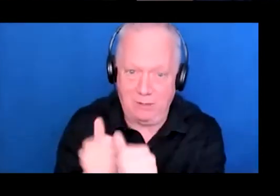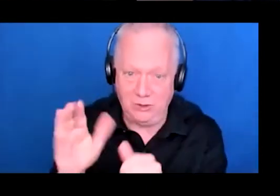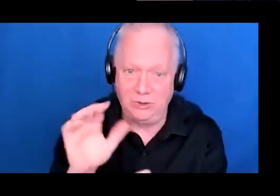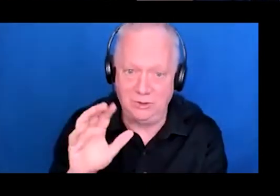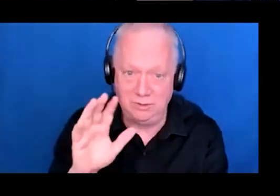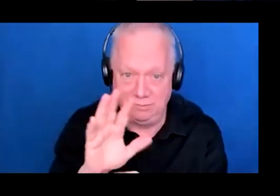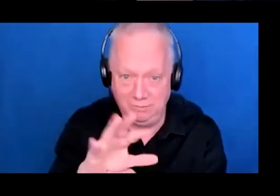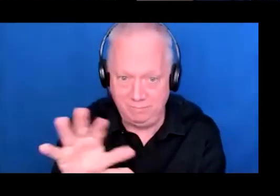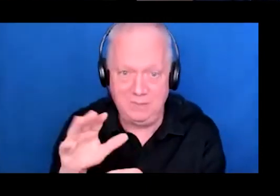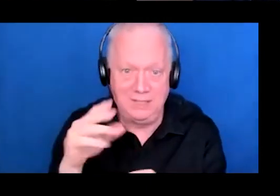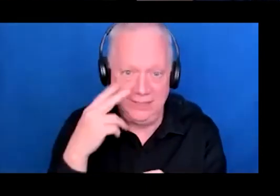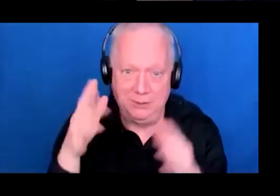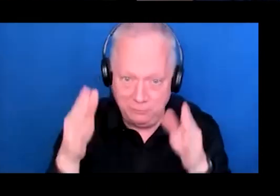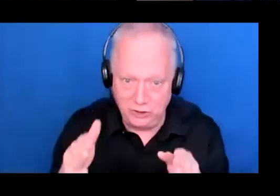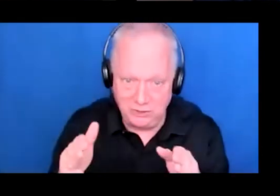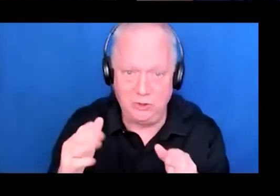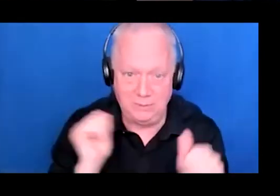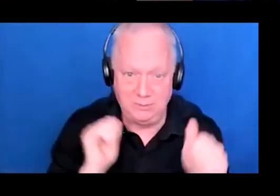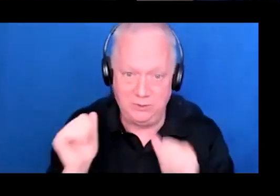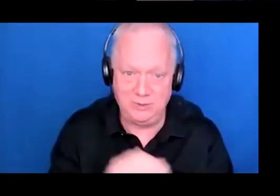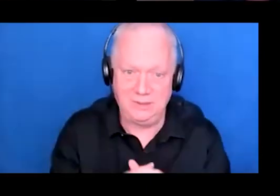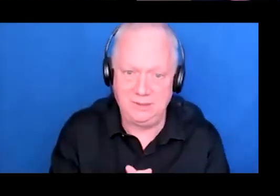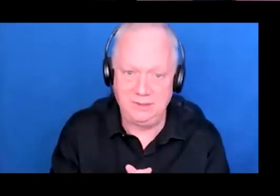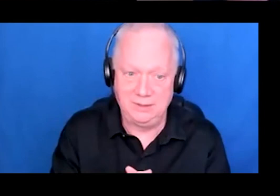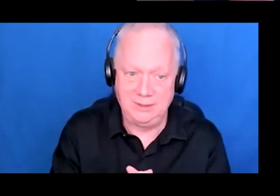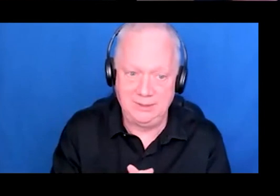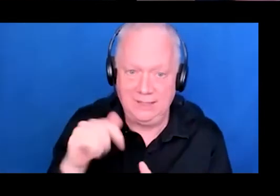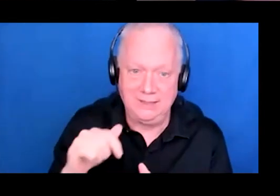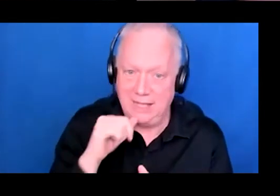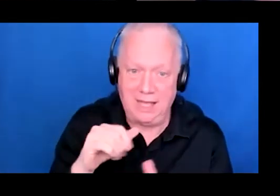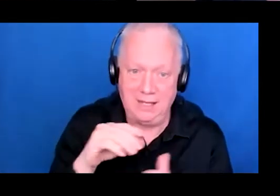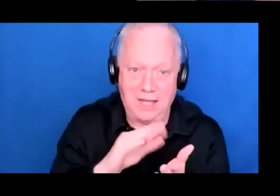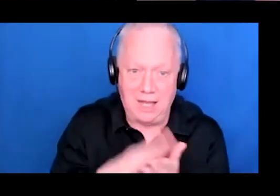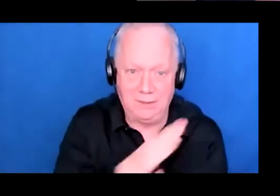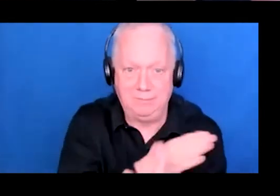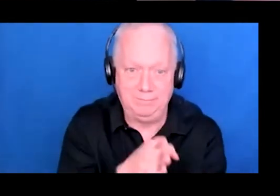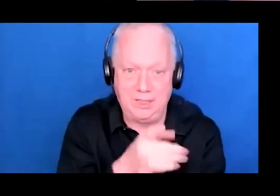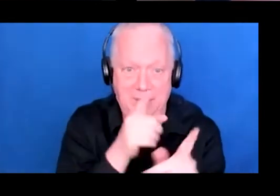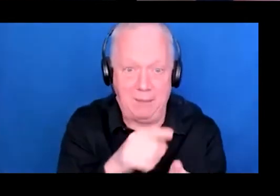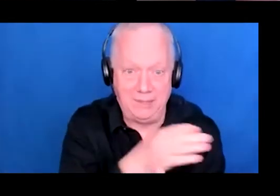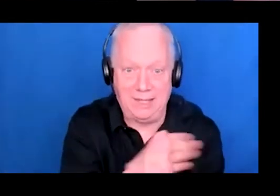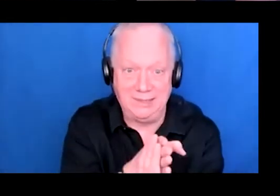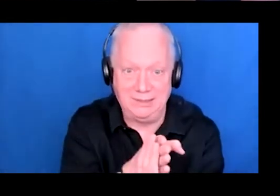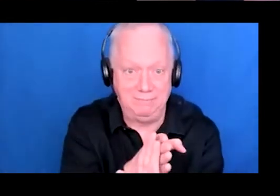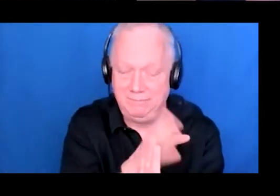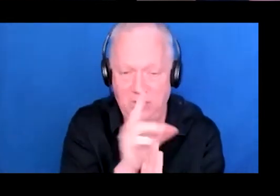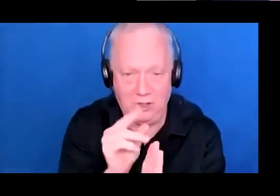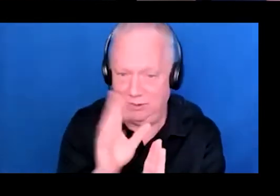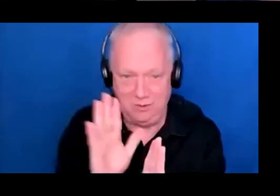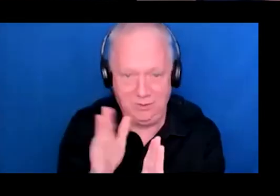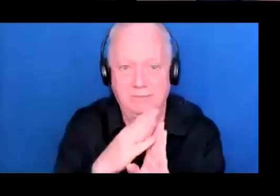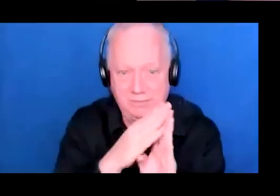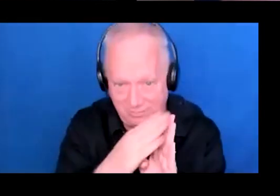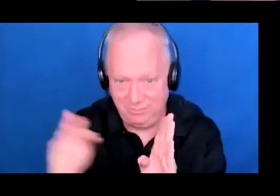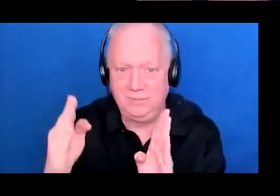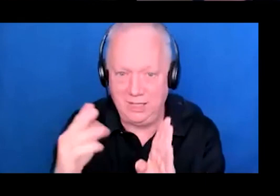and see him in person and see him do his thing. So this isn't this is not a doc that something happened and then that's it, look